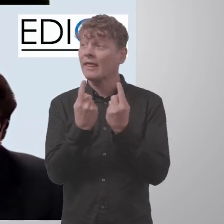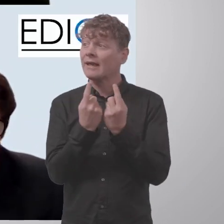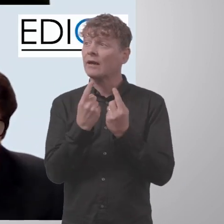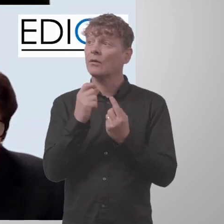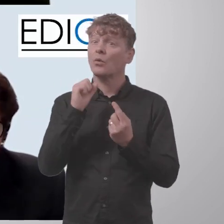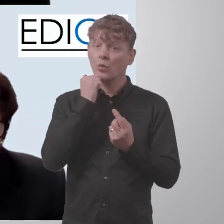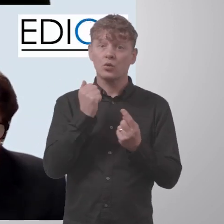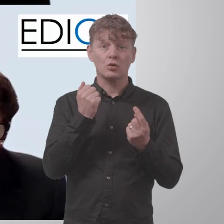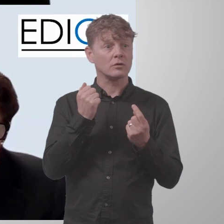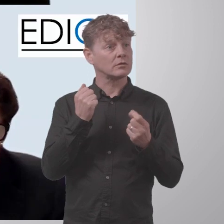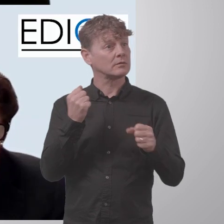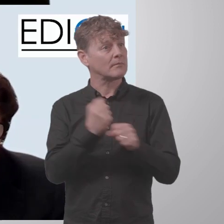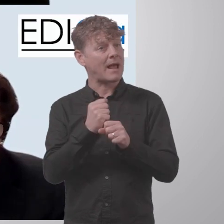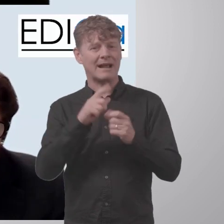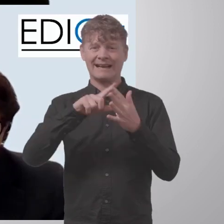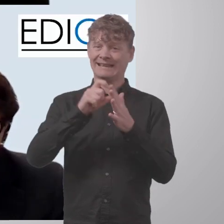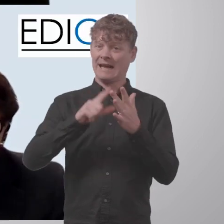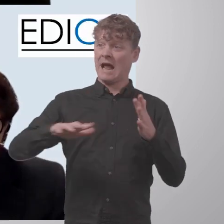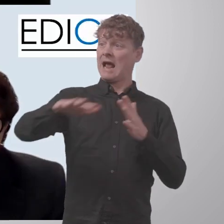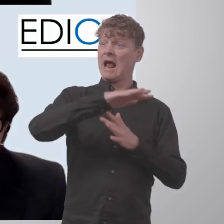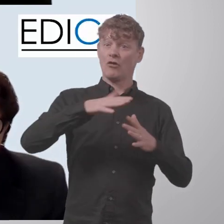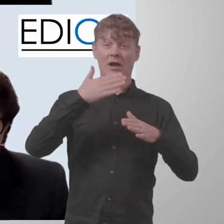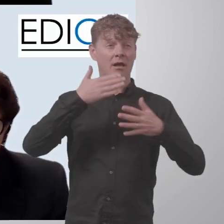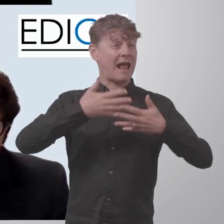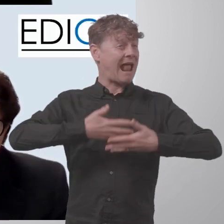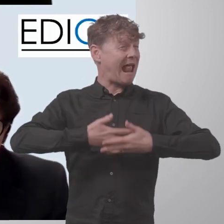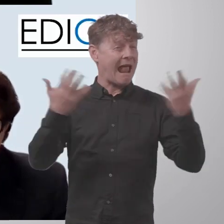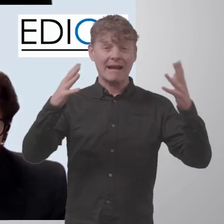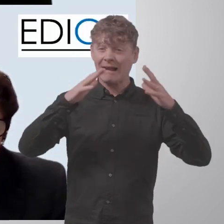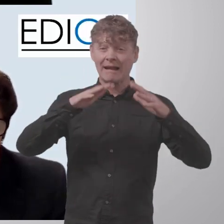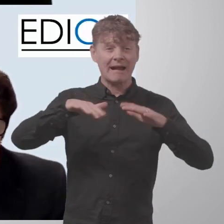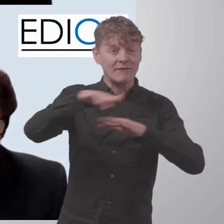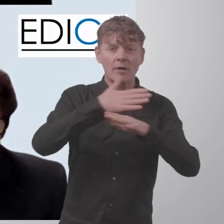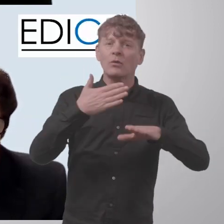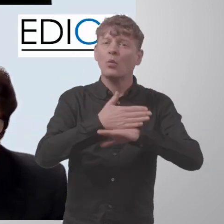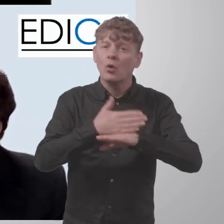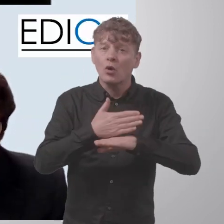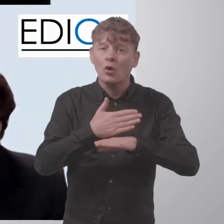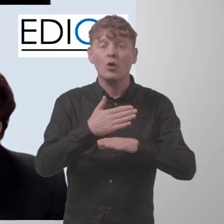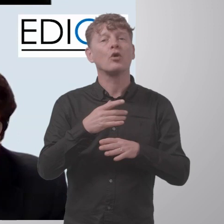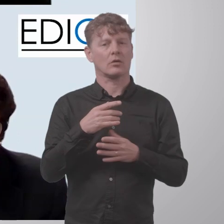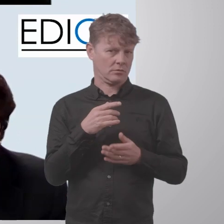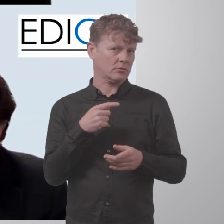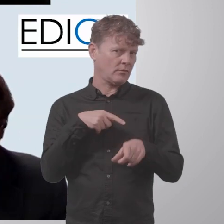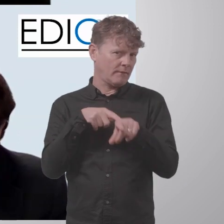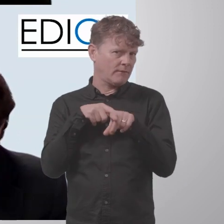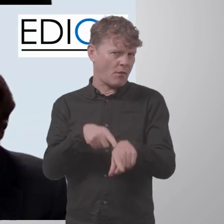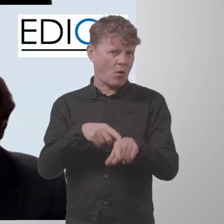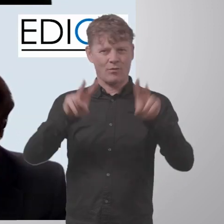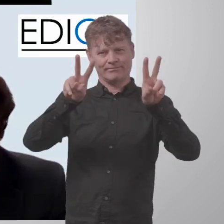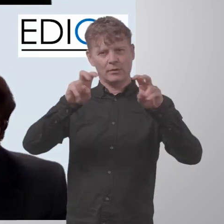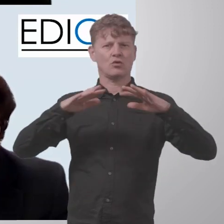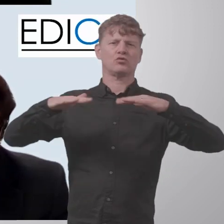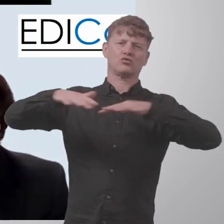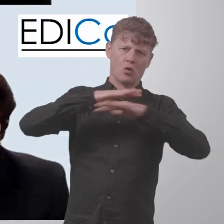in almost any working environment is adherence to the social model of disability. The social model